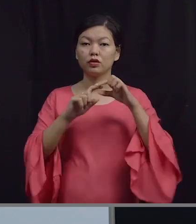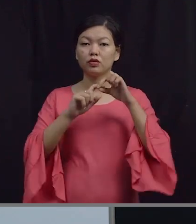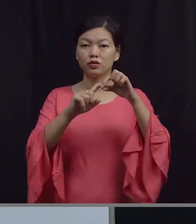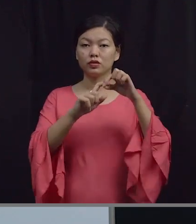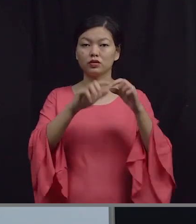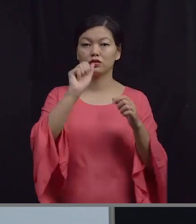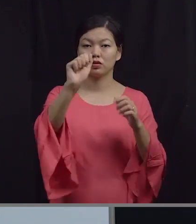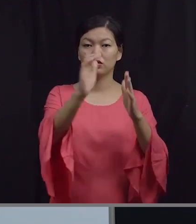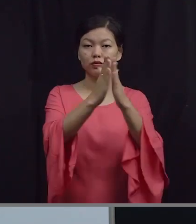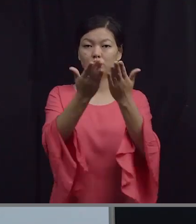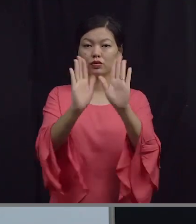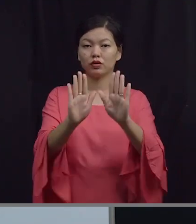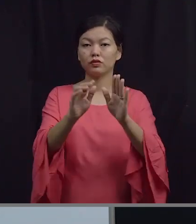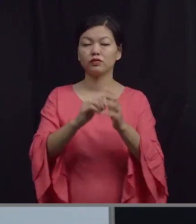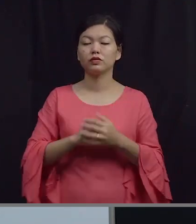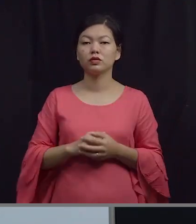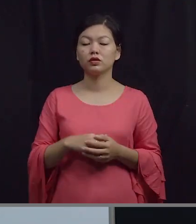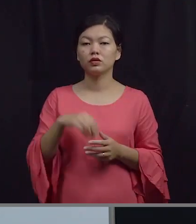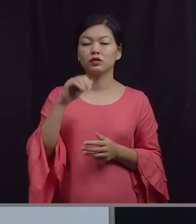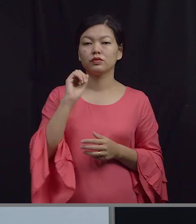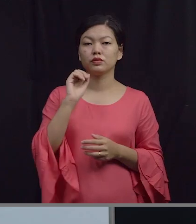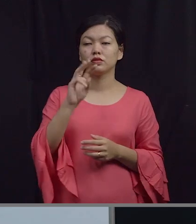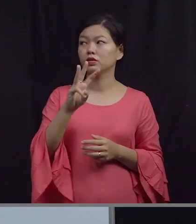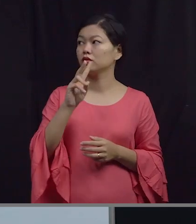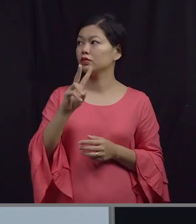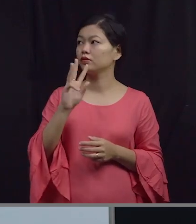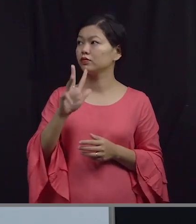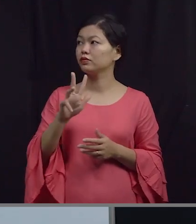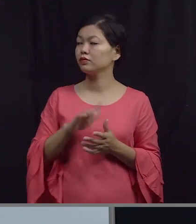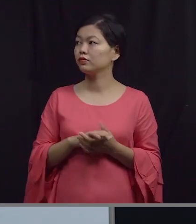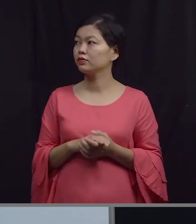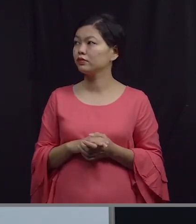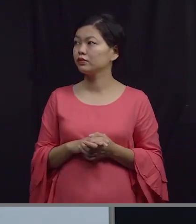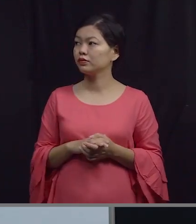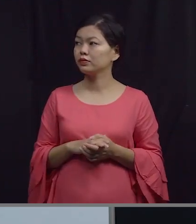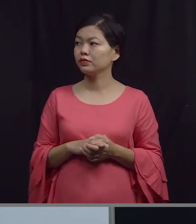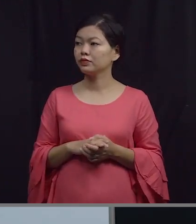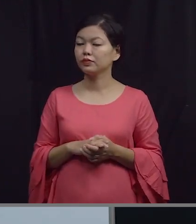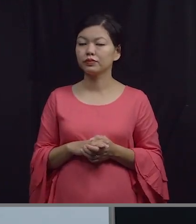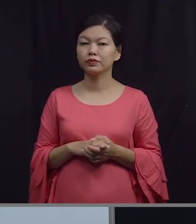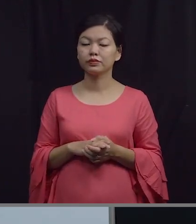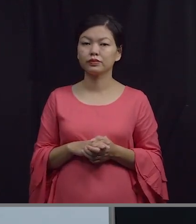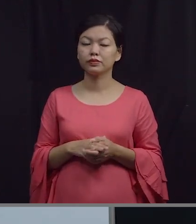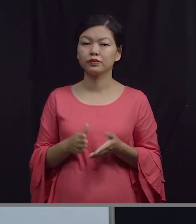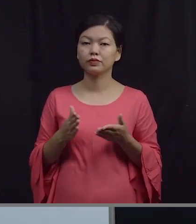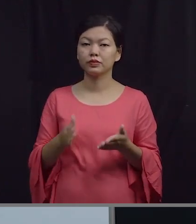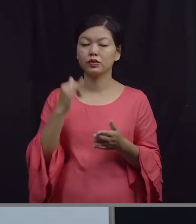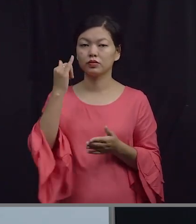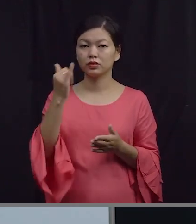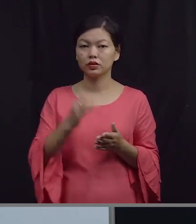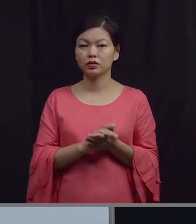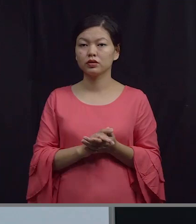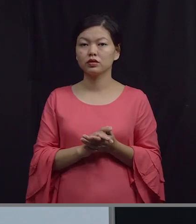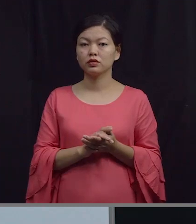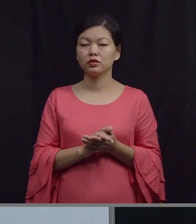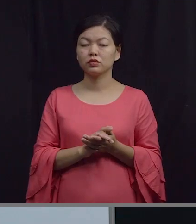double convex lens are 10 centimeter and 15 centimeter. Its focal length is 12 centimeter. What is